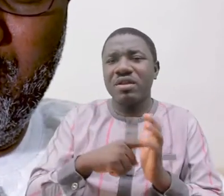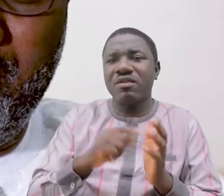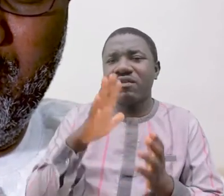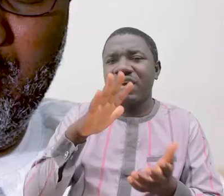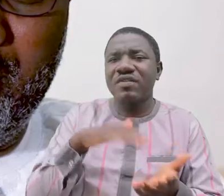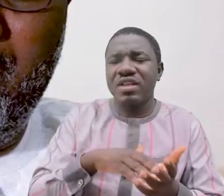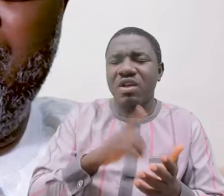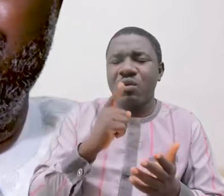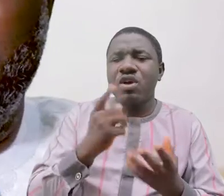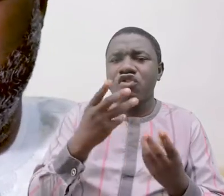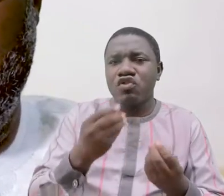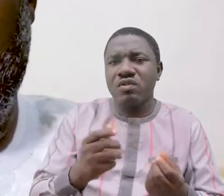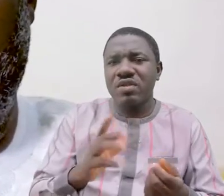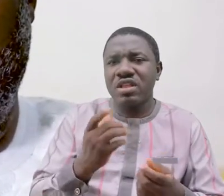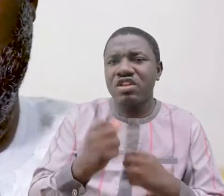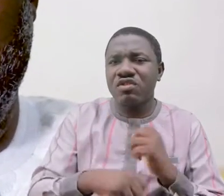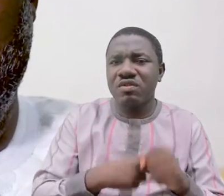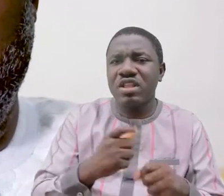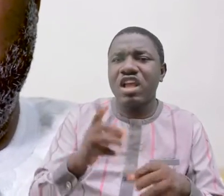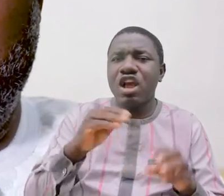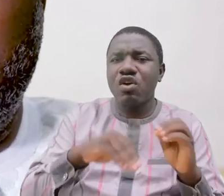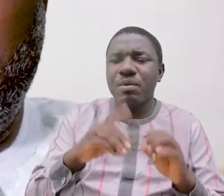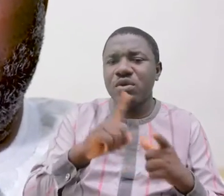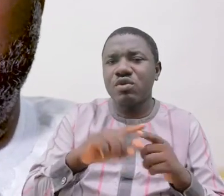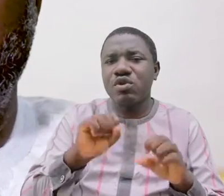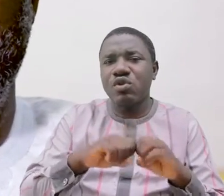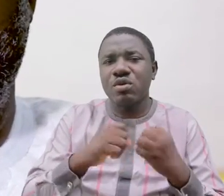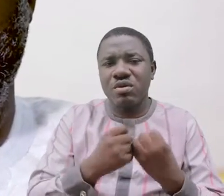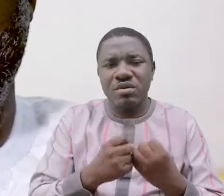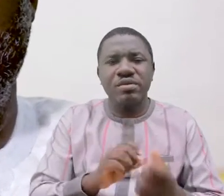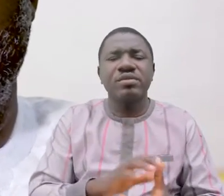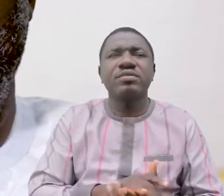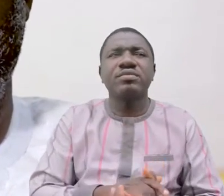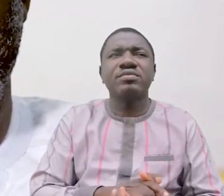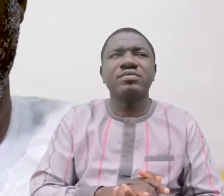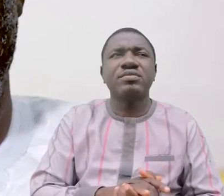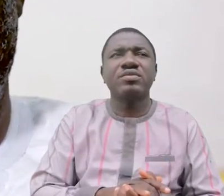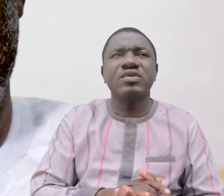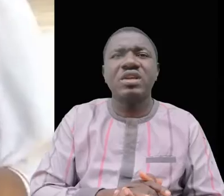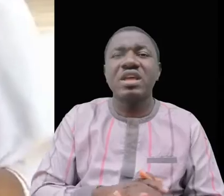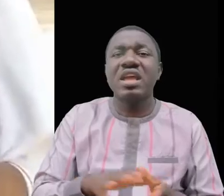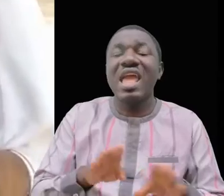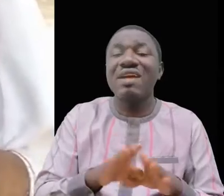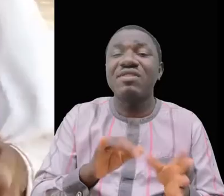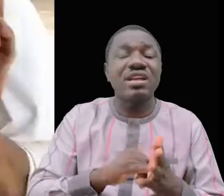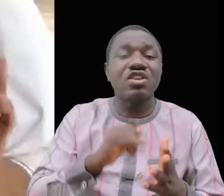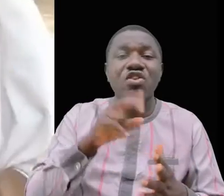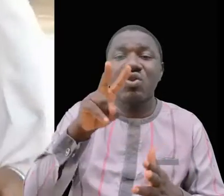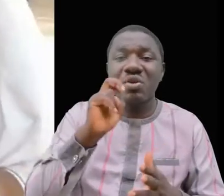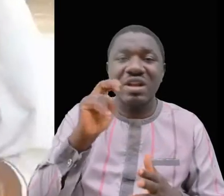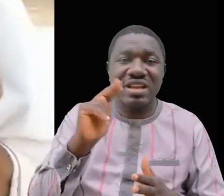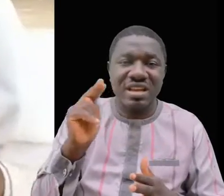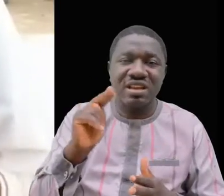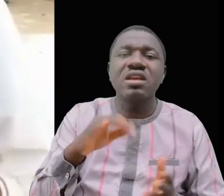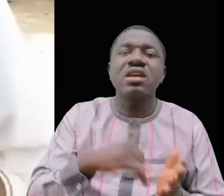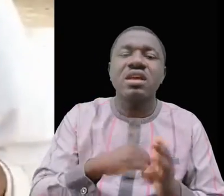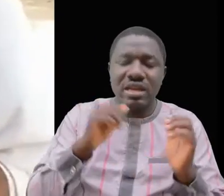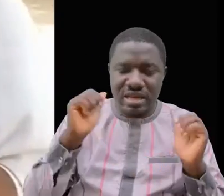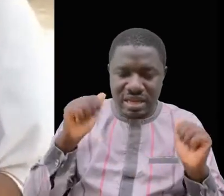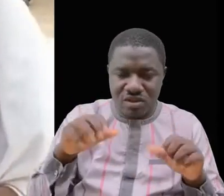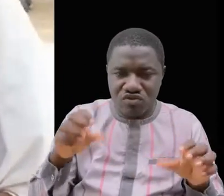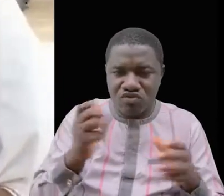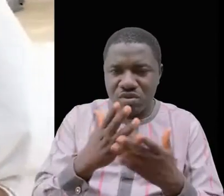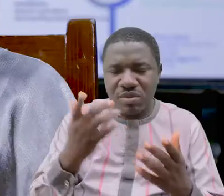them, it alleviates the suffering. They can even now contribute to the society. I could remember the woman saying, even